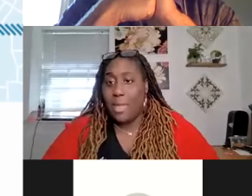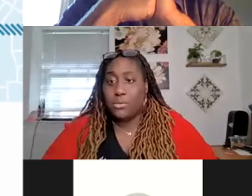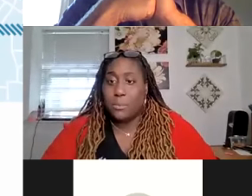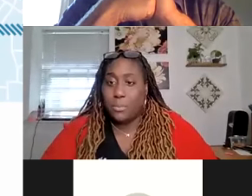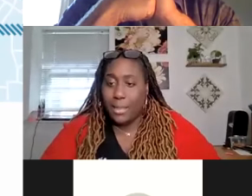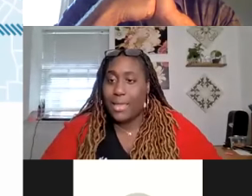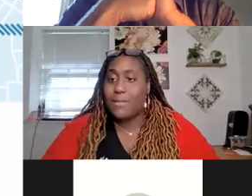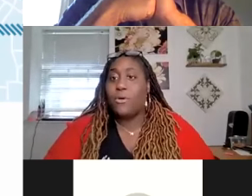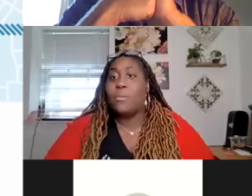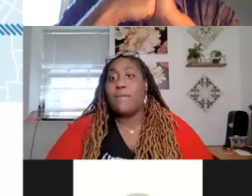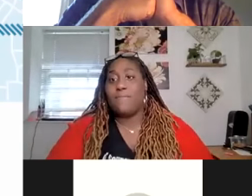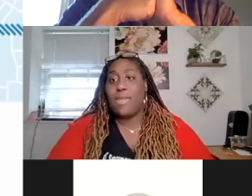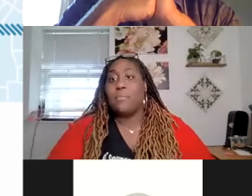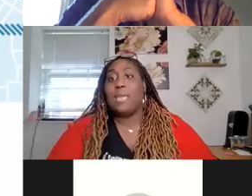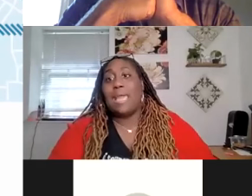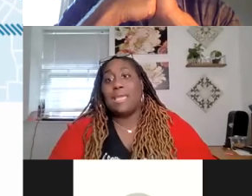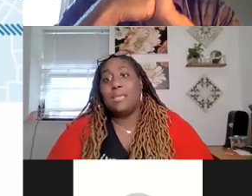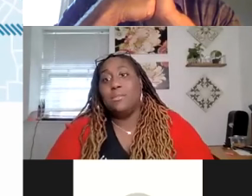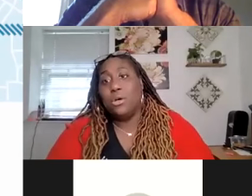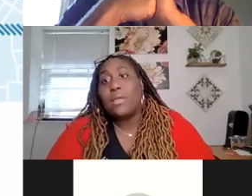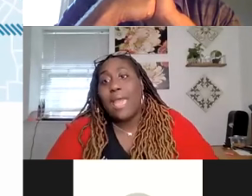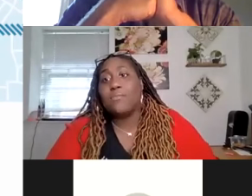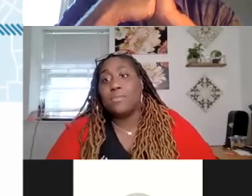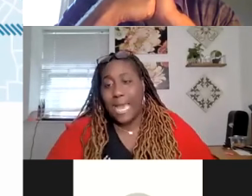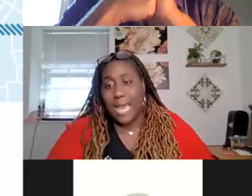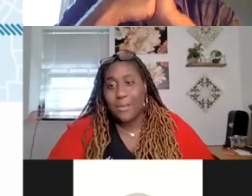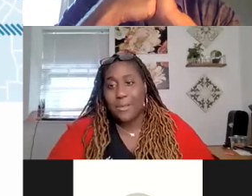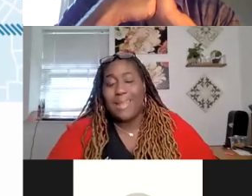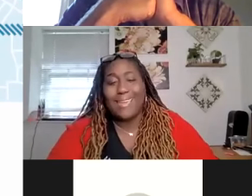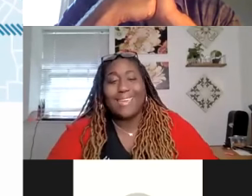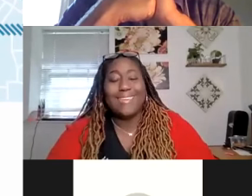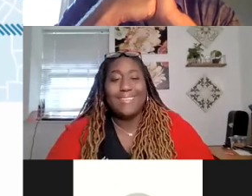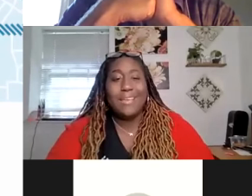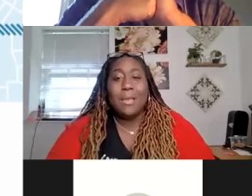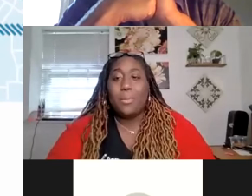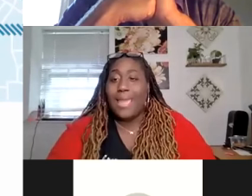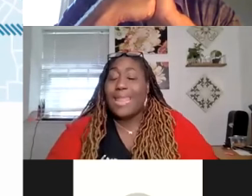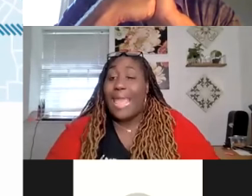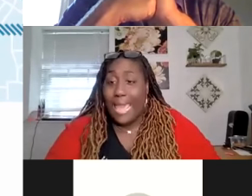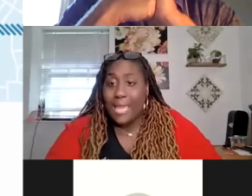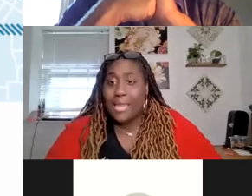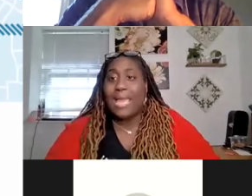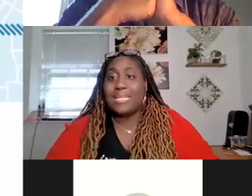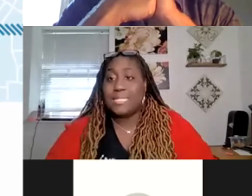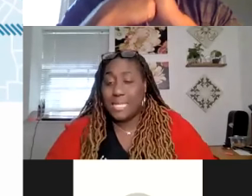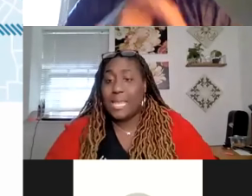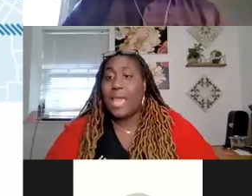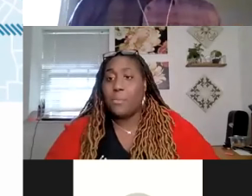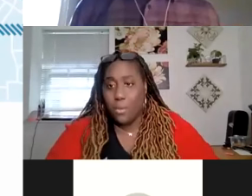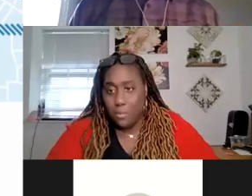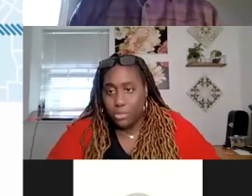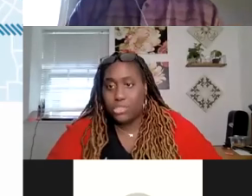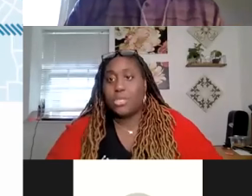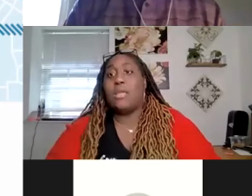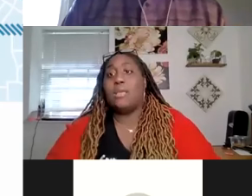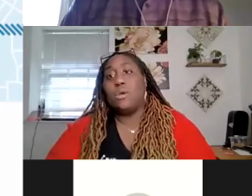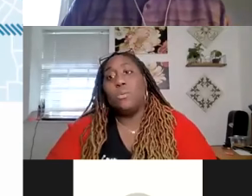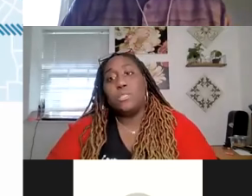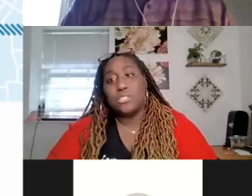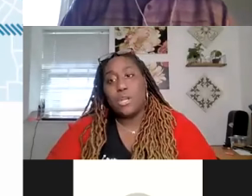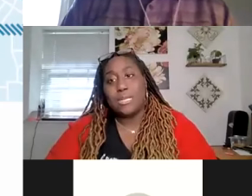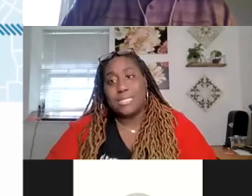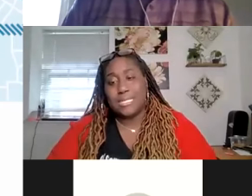long-term, I'm able to plan for my family. I can look at retirement. I can plan ahead. I could see a promotion.